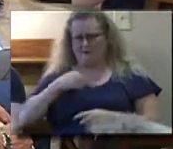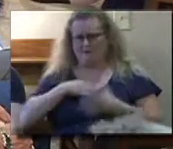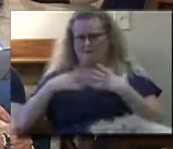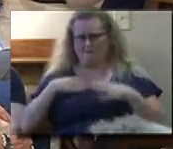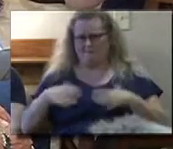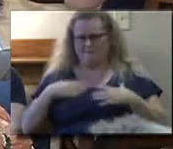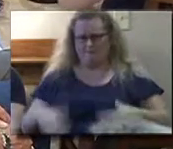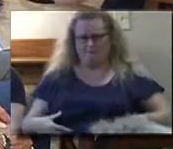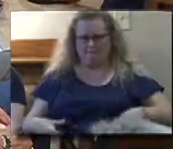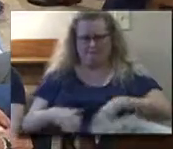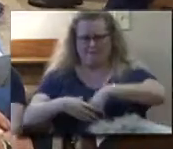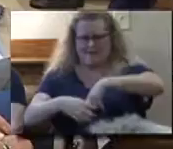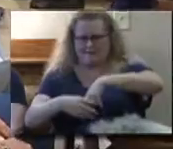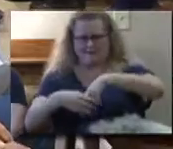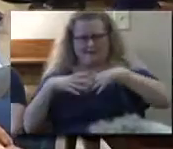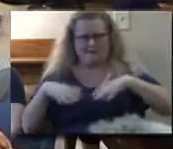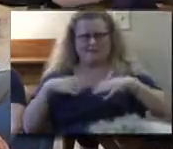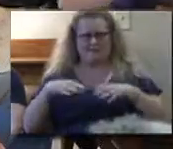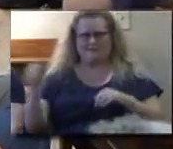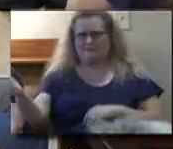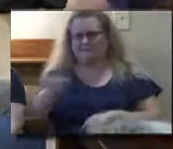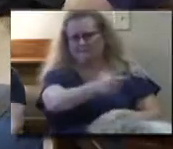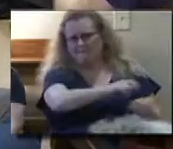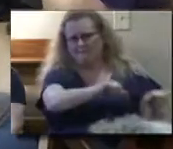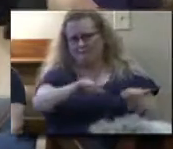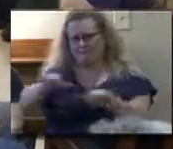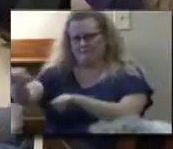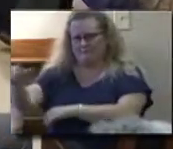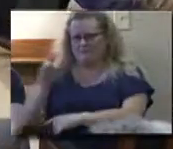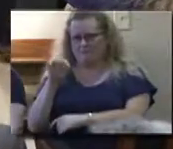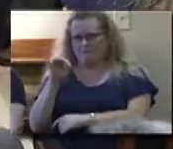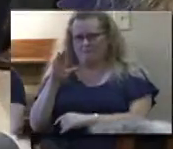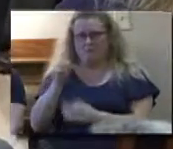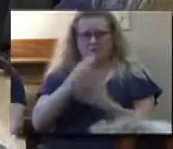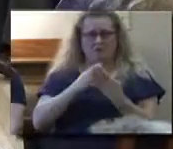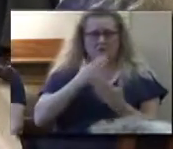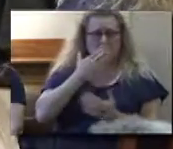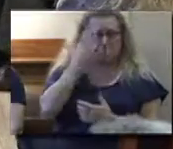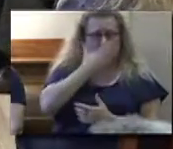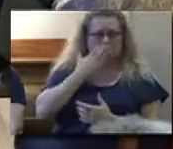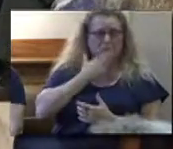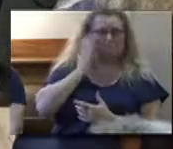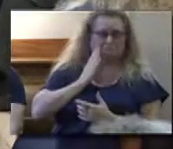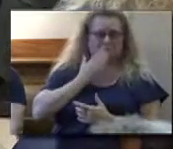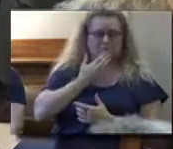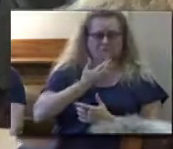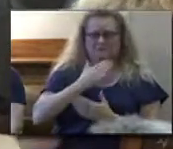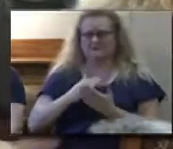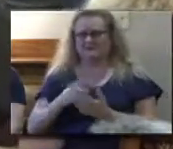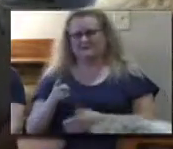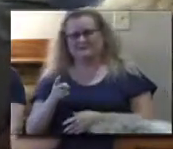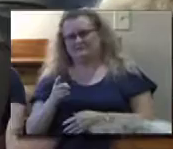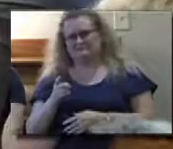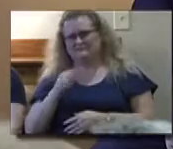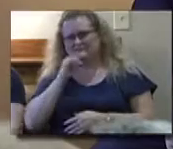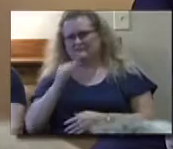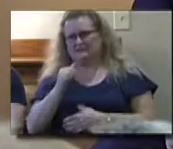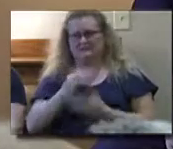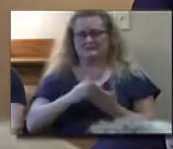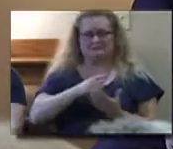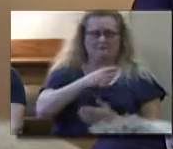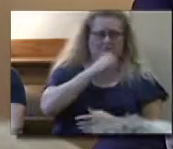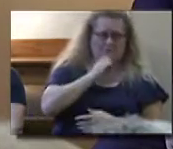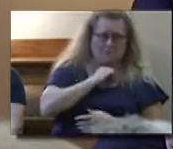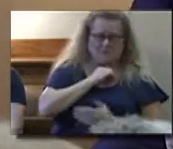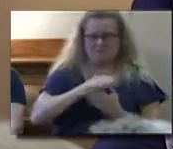stained uniforms. Some of them are handsome, some of them are not. Some of them are old,